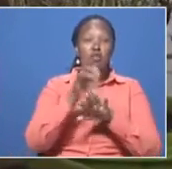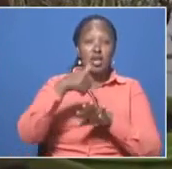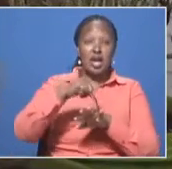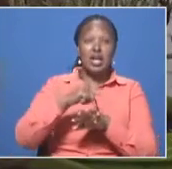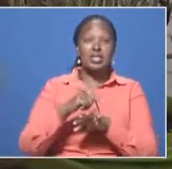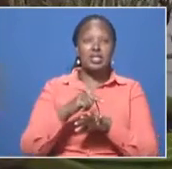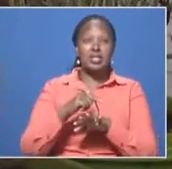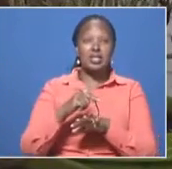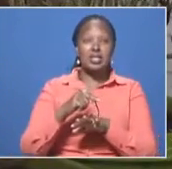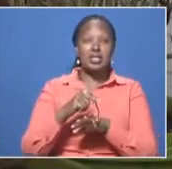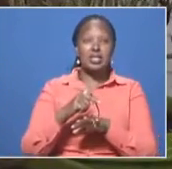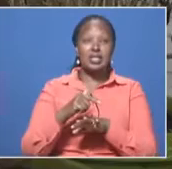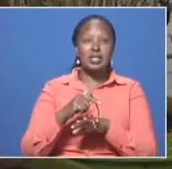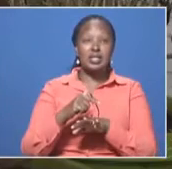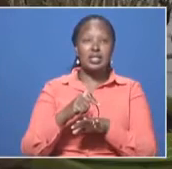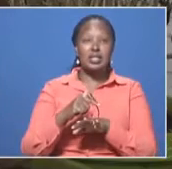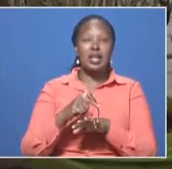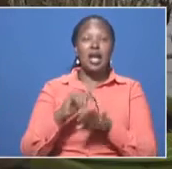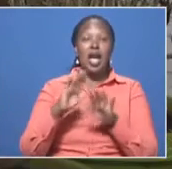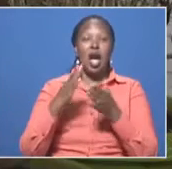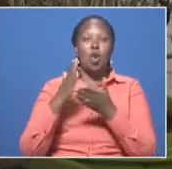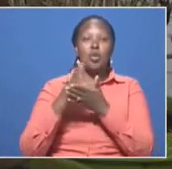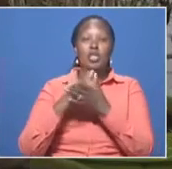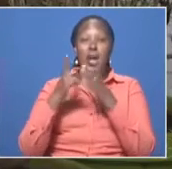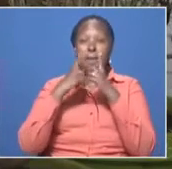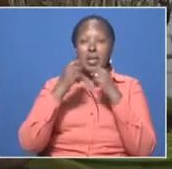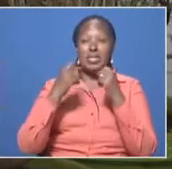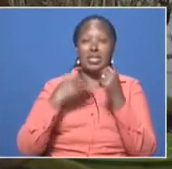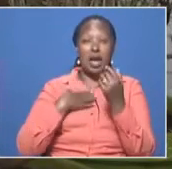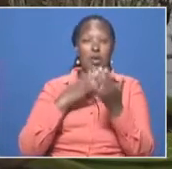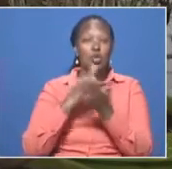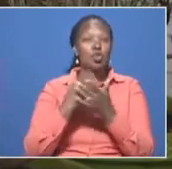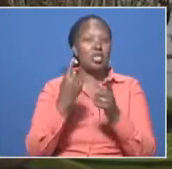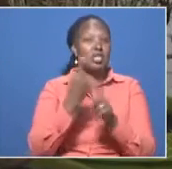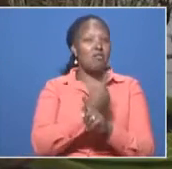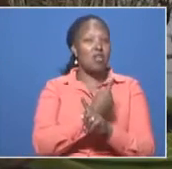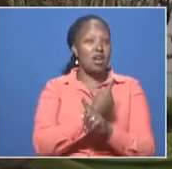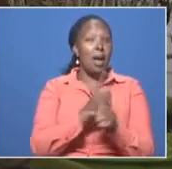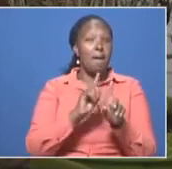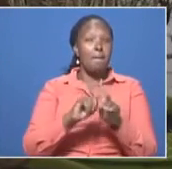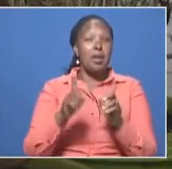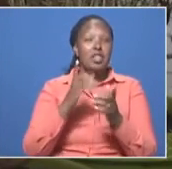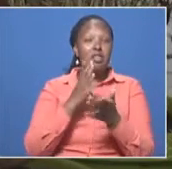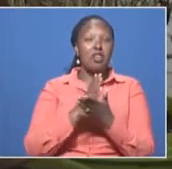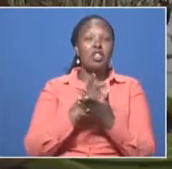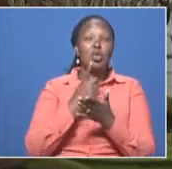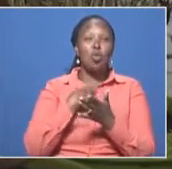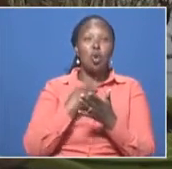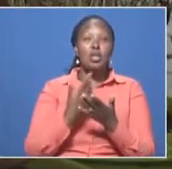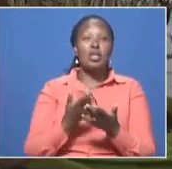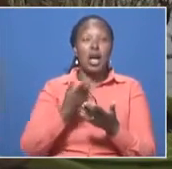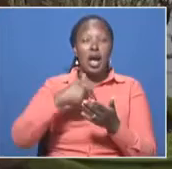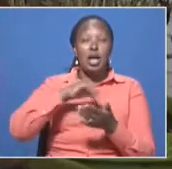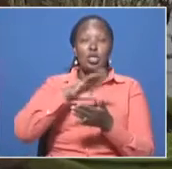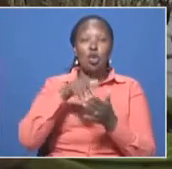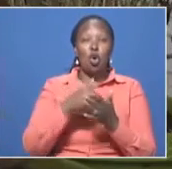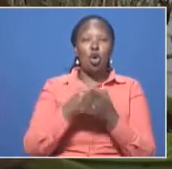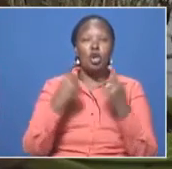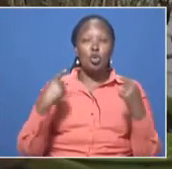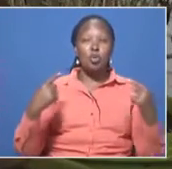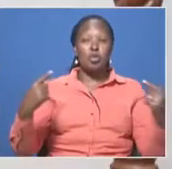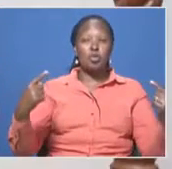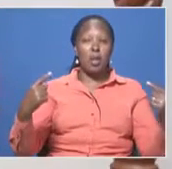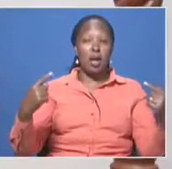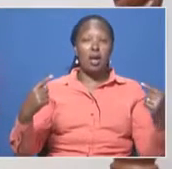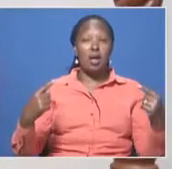in a way, maybe the way we share our message might be different. Mm-hmm. But the fact that we want for us all to prosper,